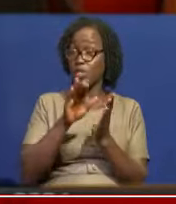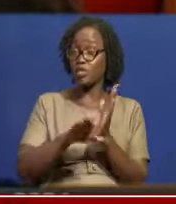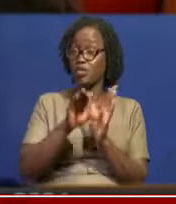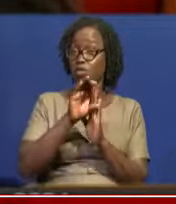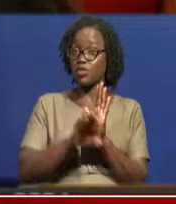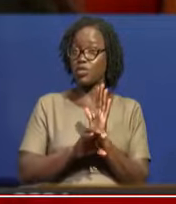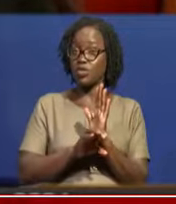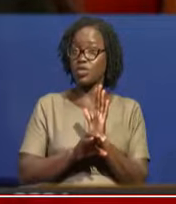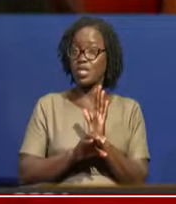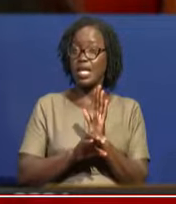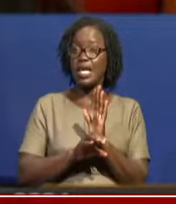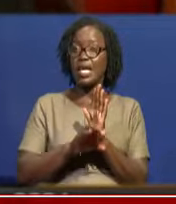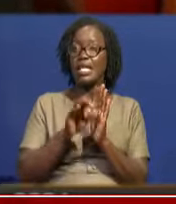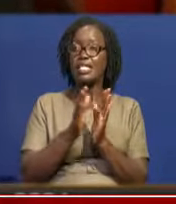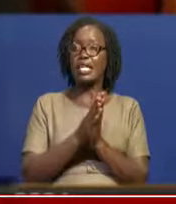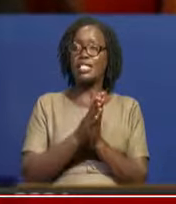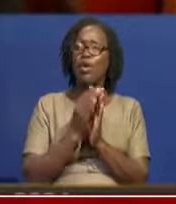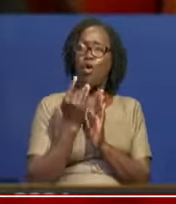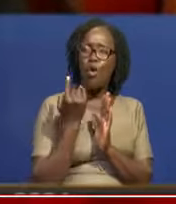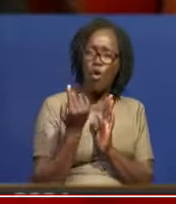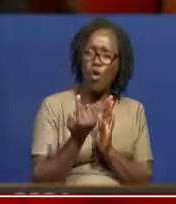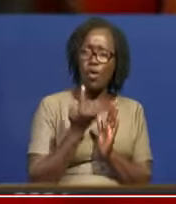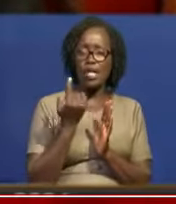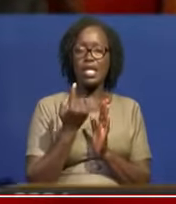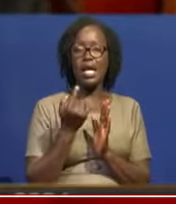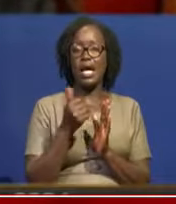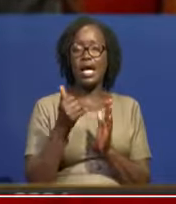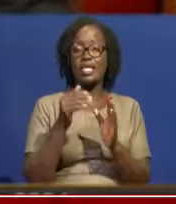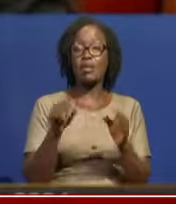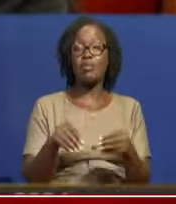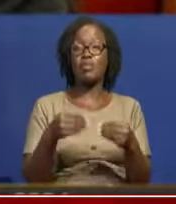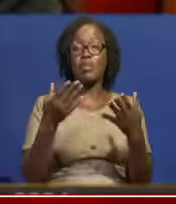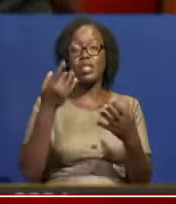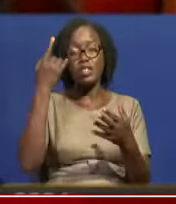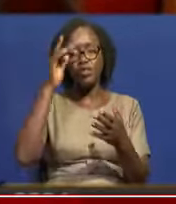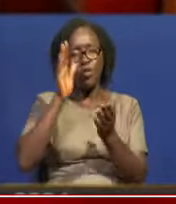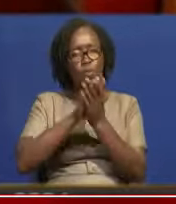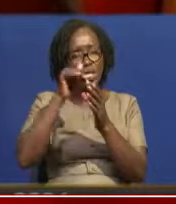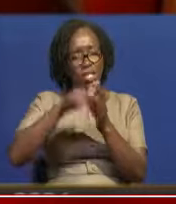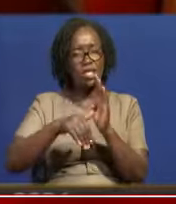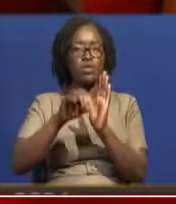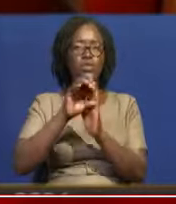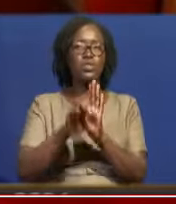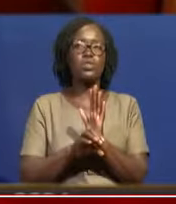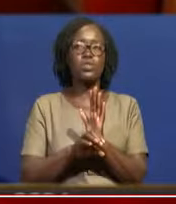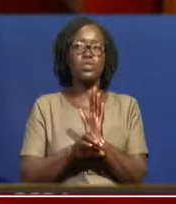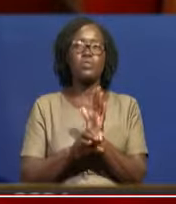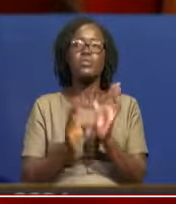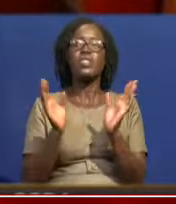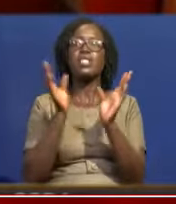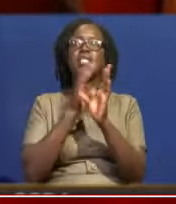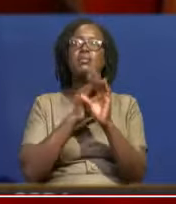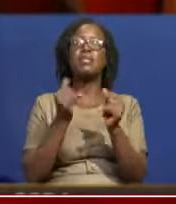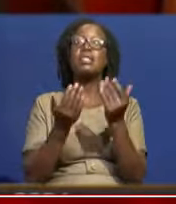Constitution, that except as otherwise provided for within the Constitution, the